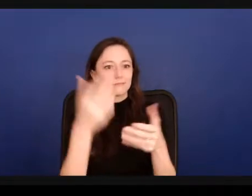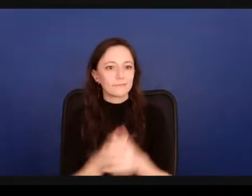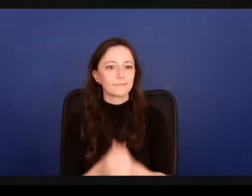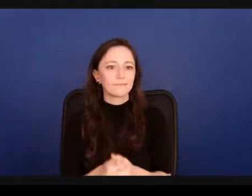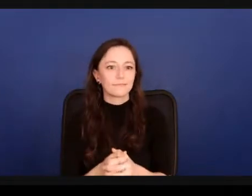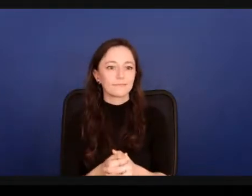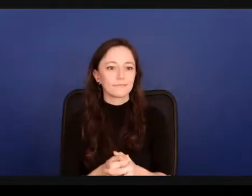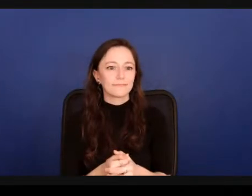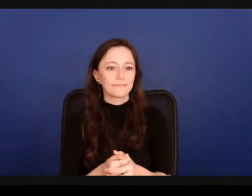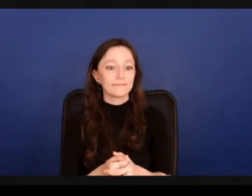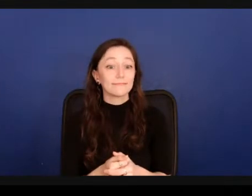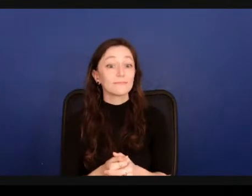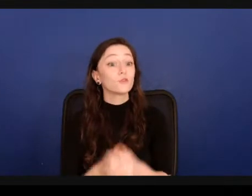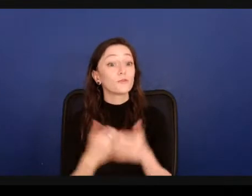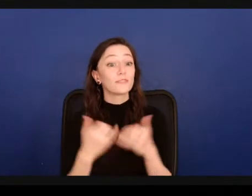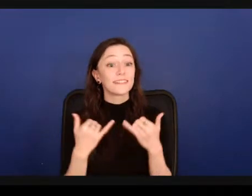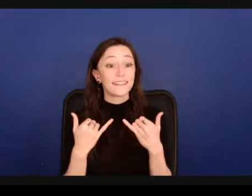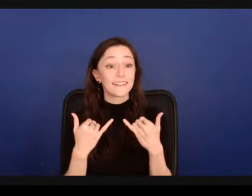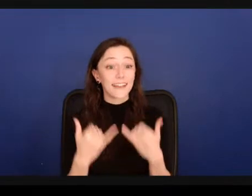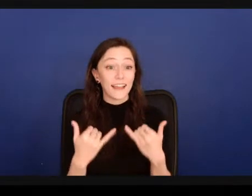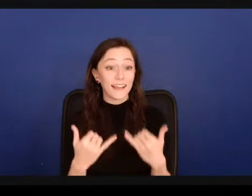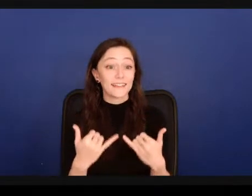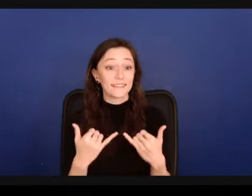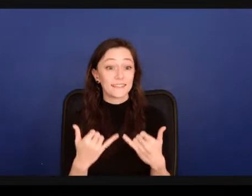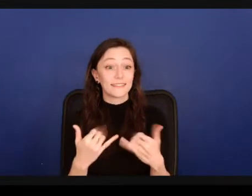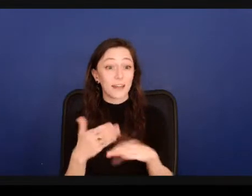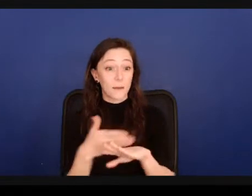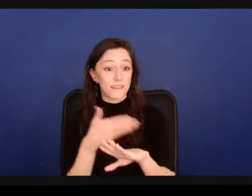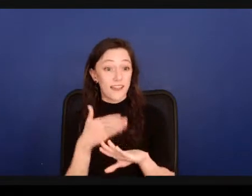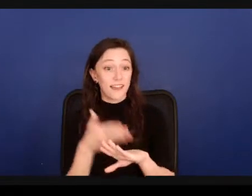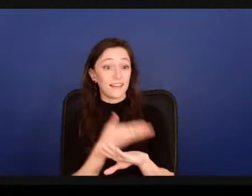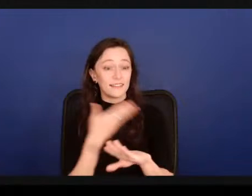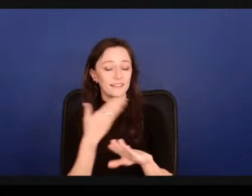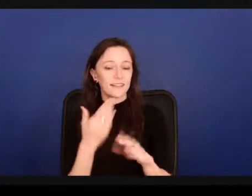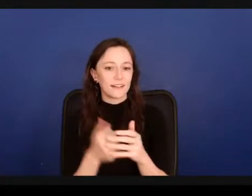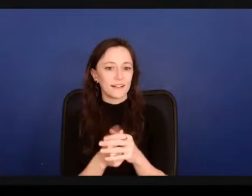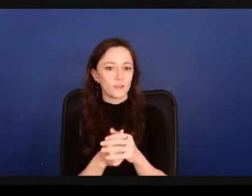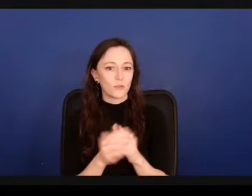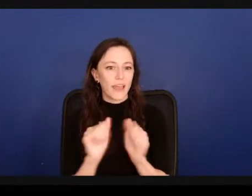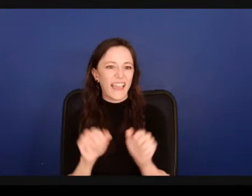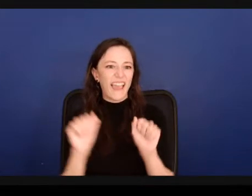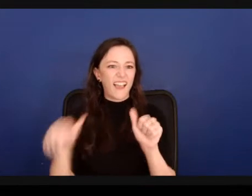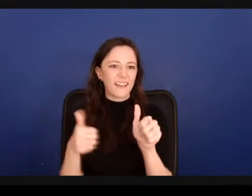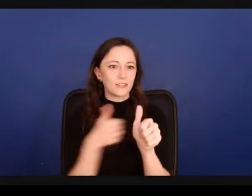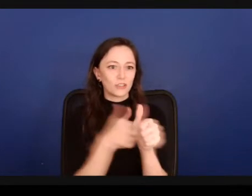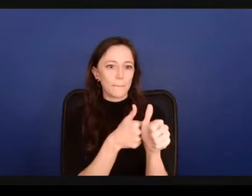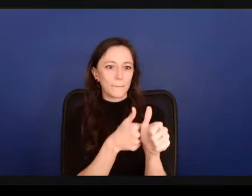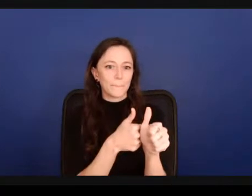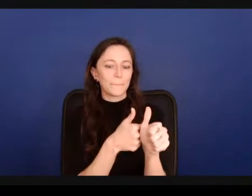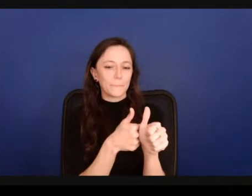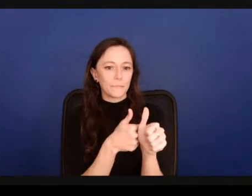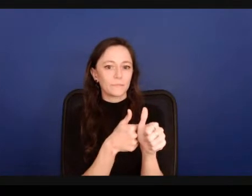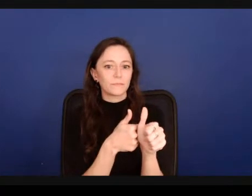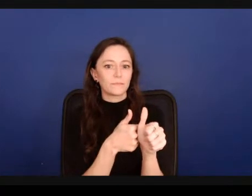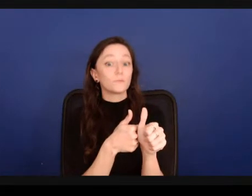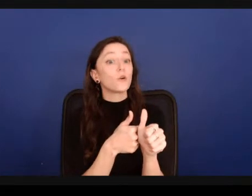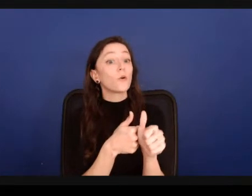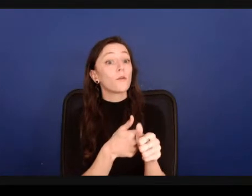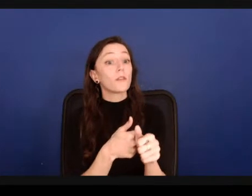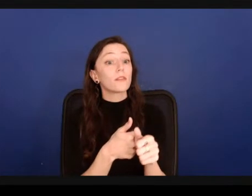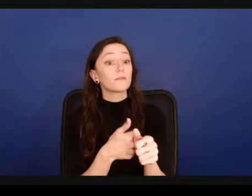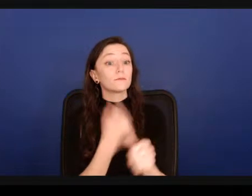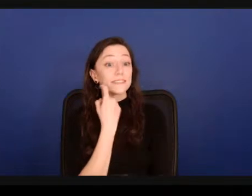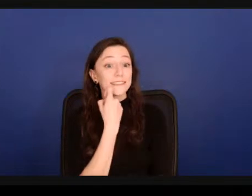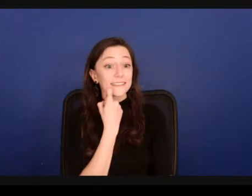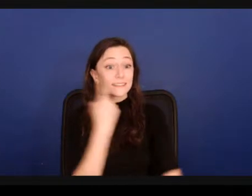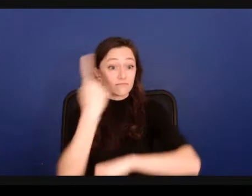Looking at today's update, we can catch up. And you can say that over the past day, seismicity has been low